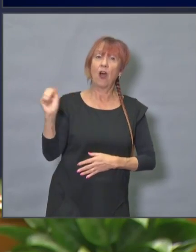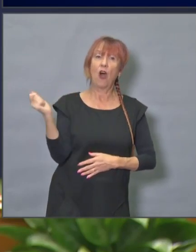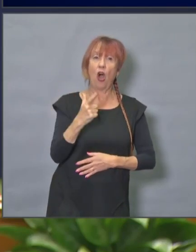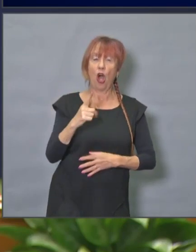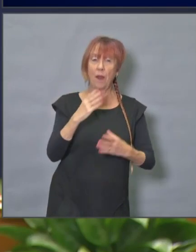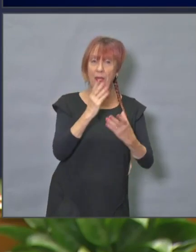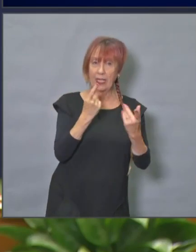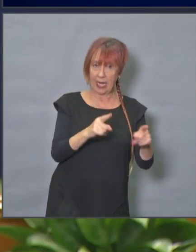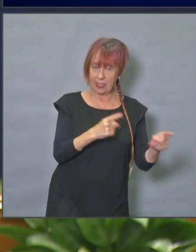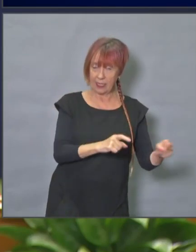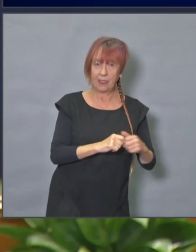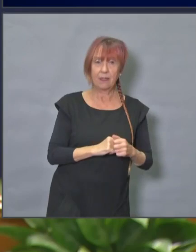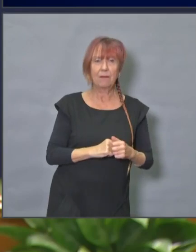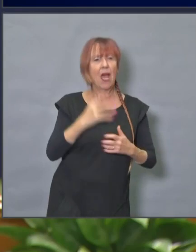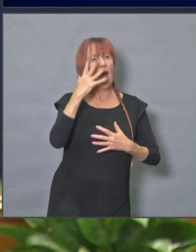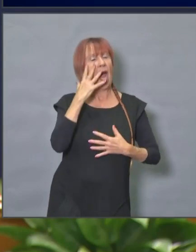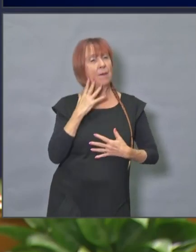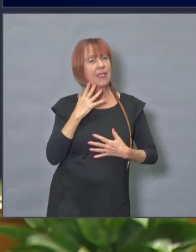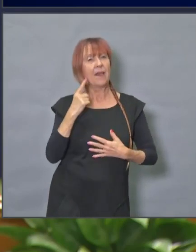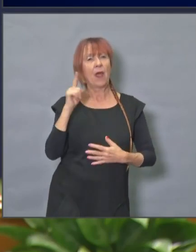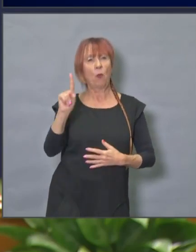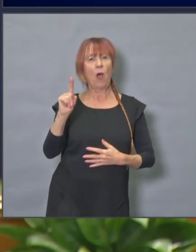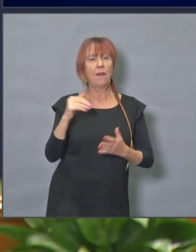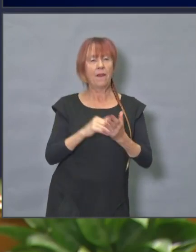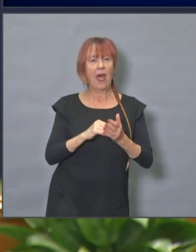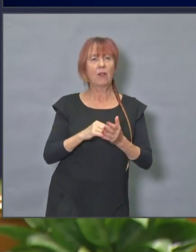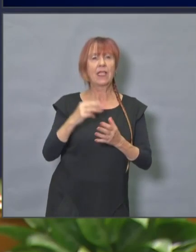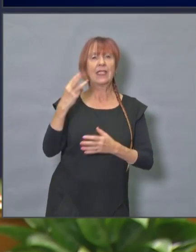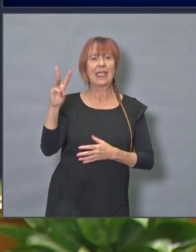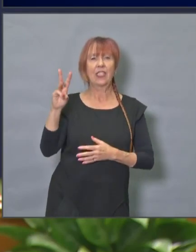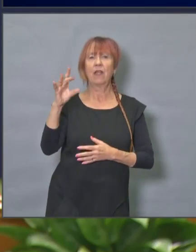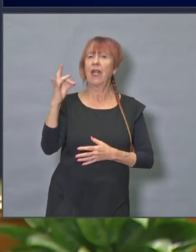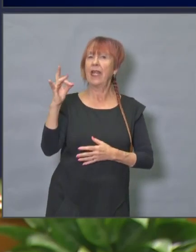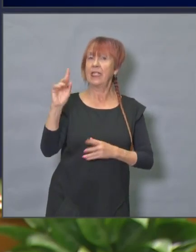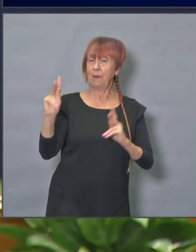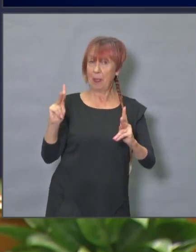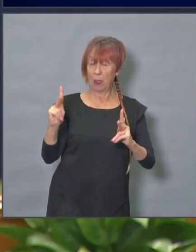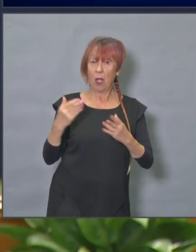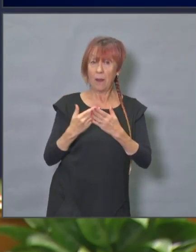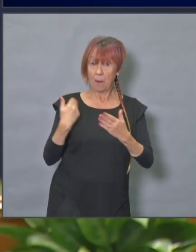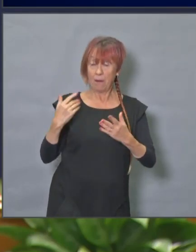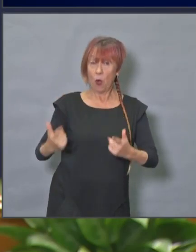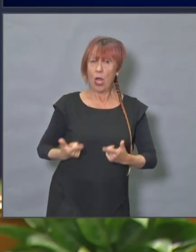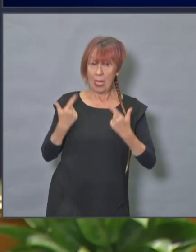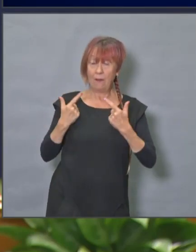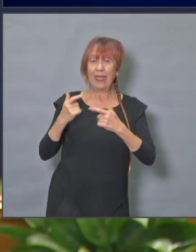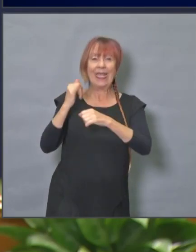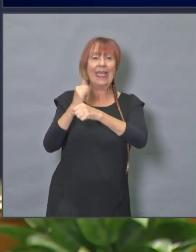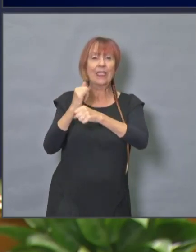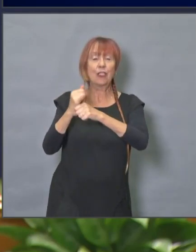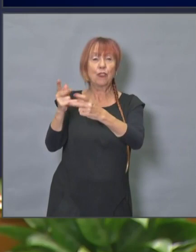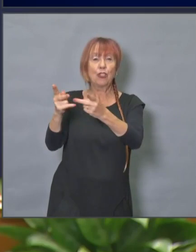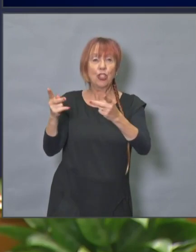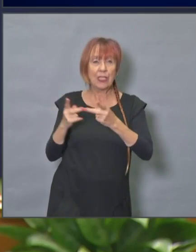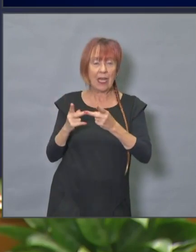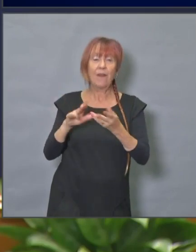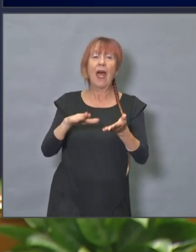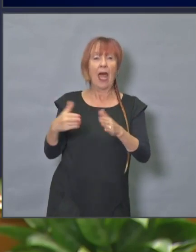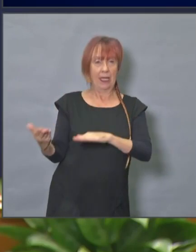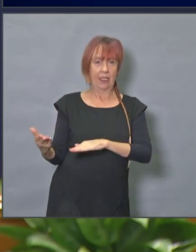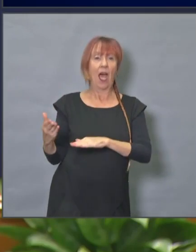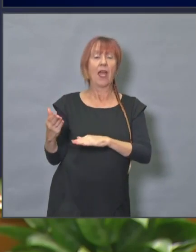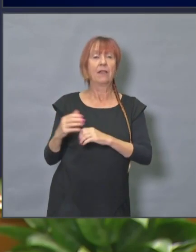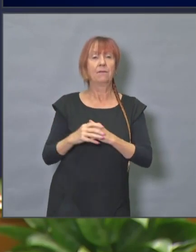I'm sad to report that 1,618 people who were living in institutional settings have died from